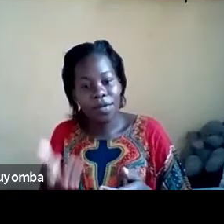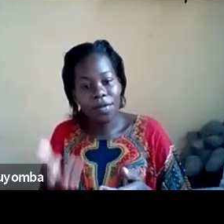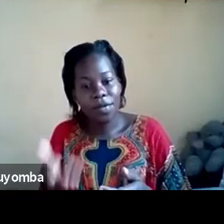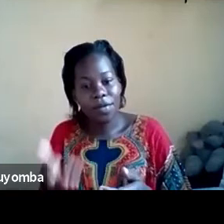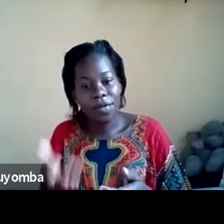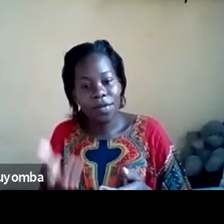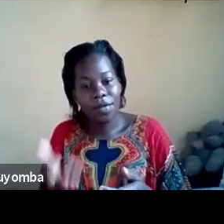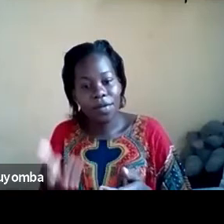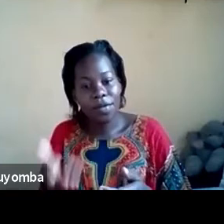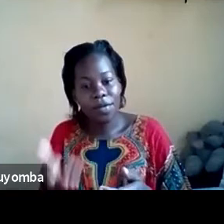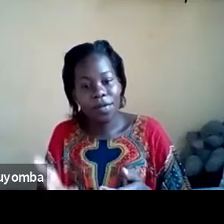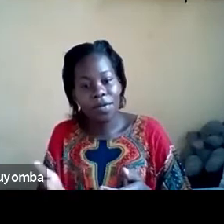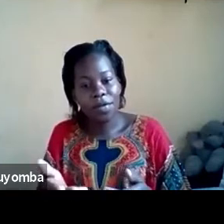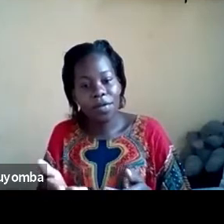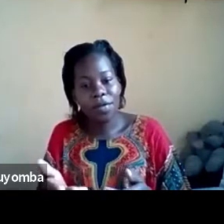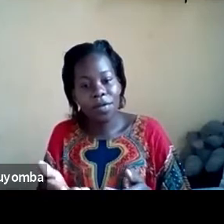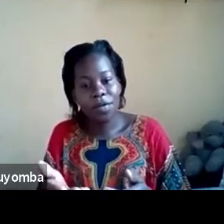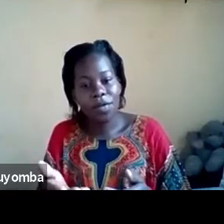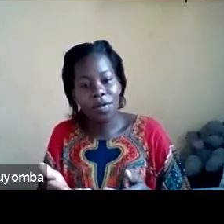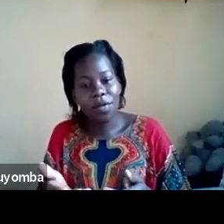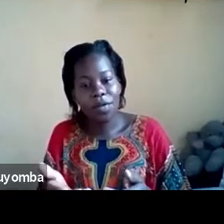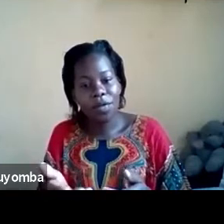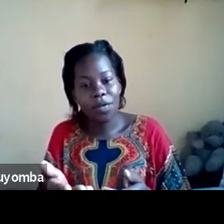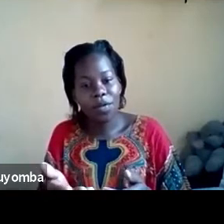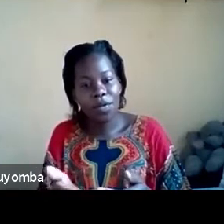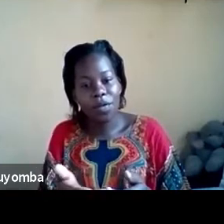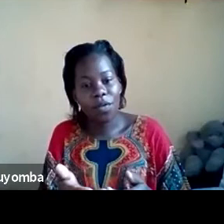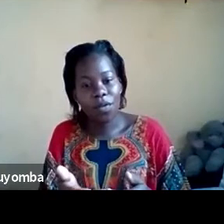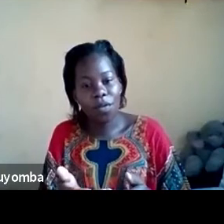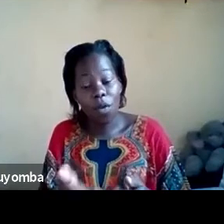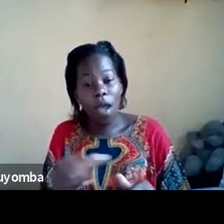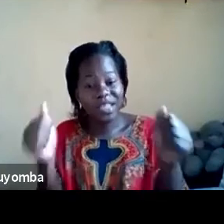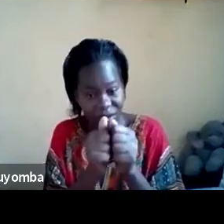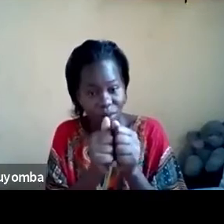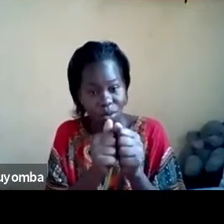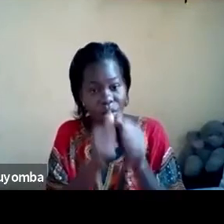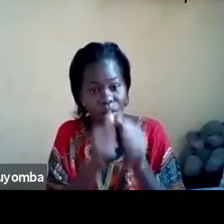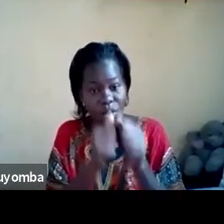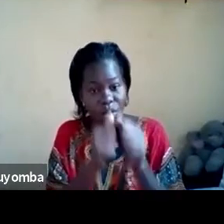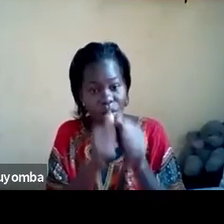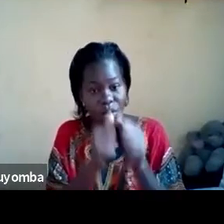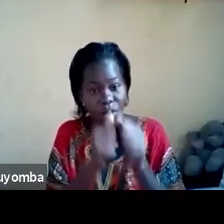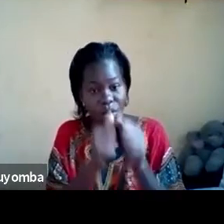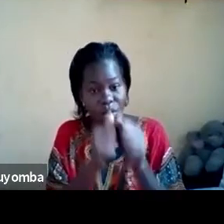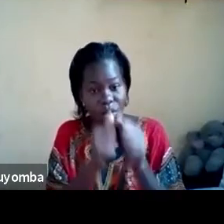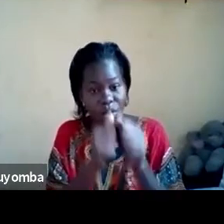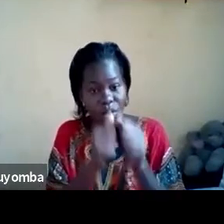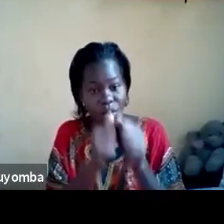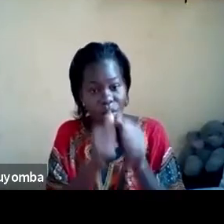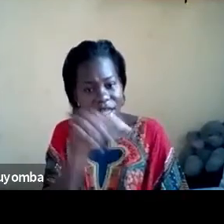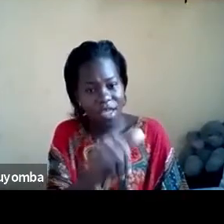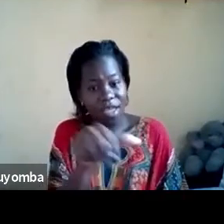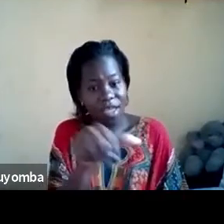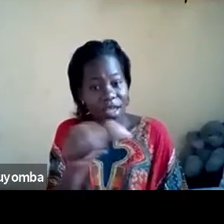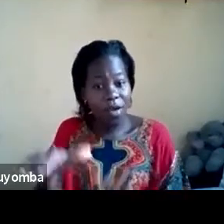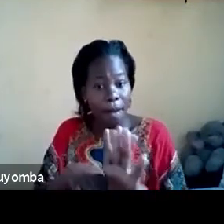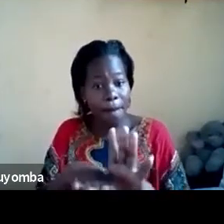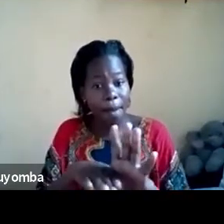listed or planned cities across this country. And I'm sure each of the member